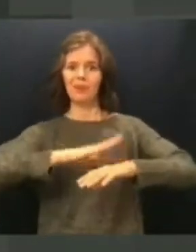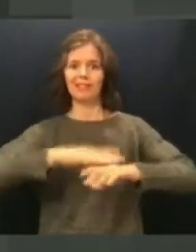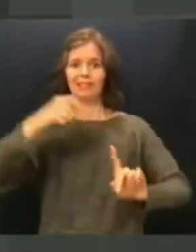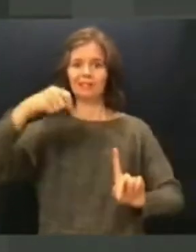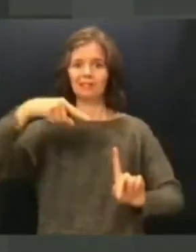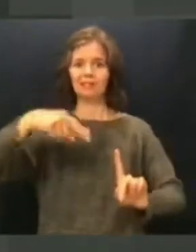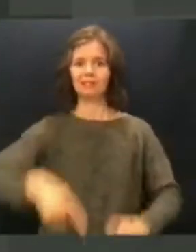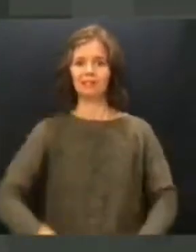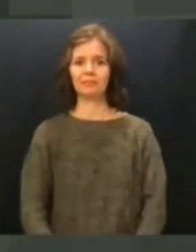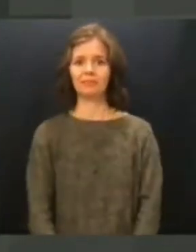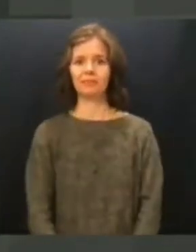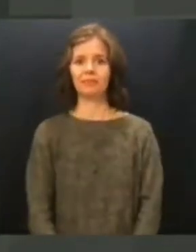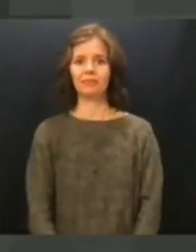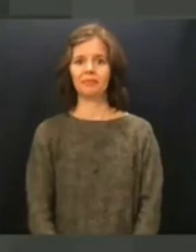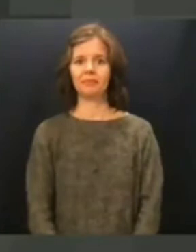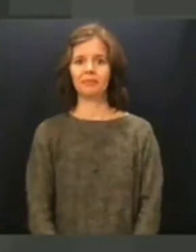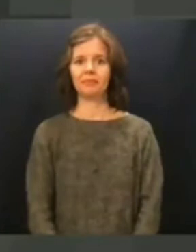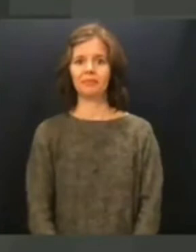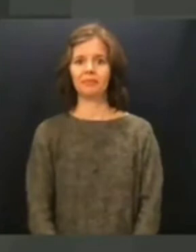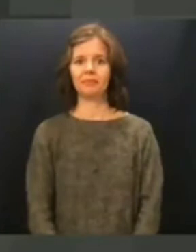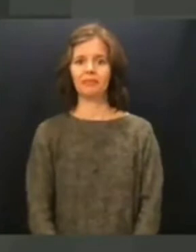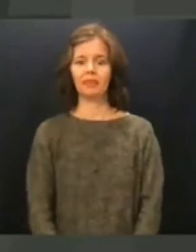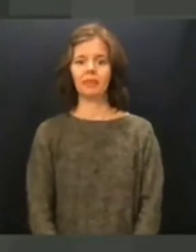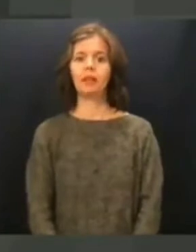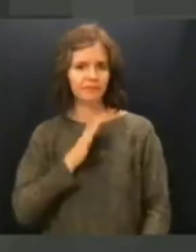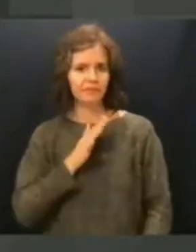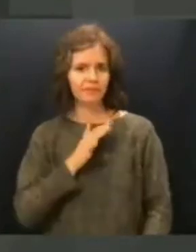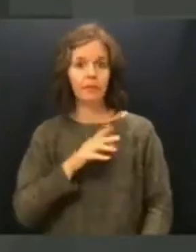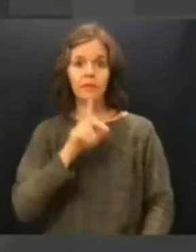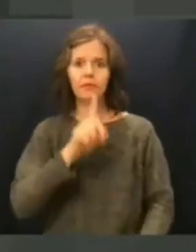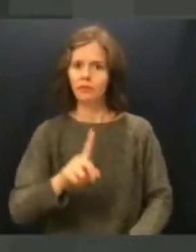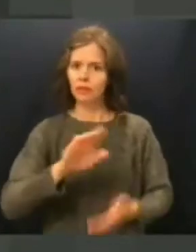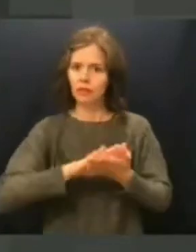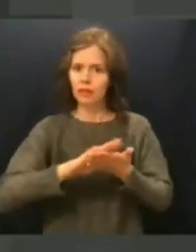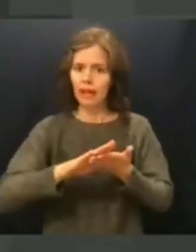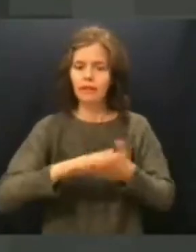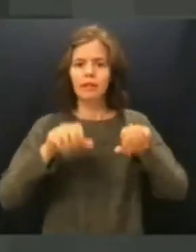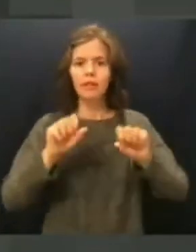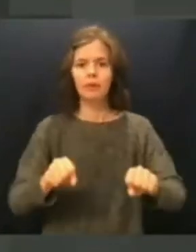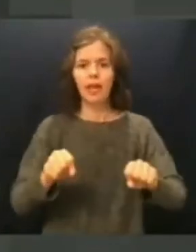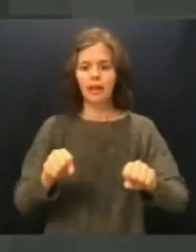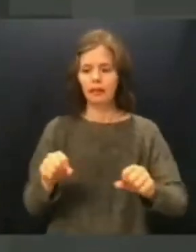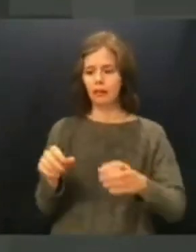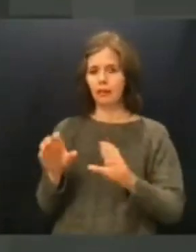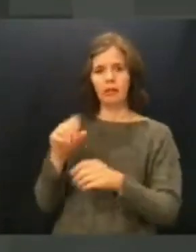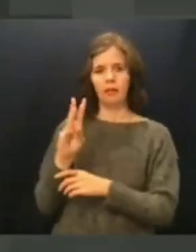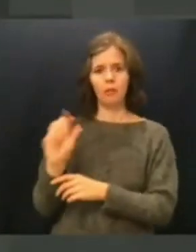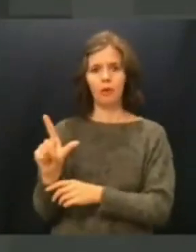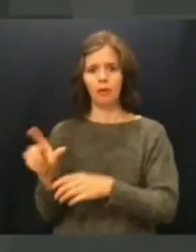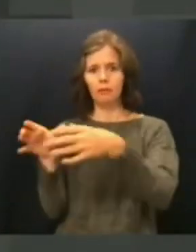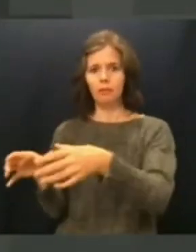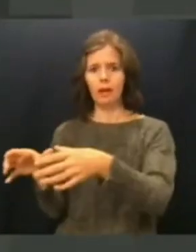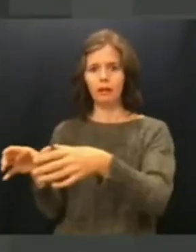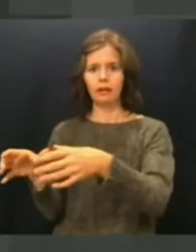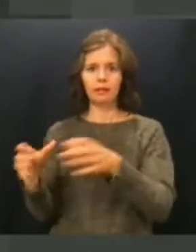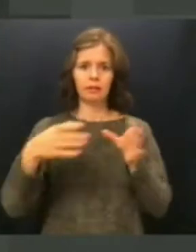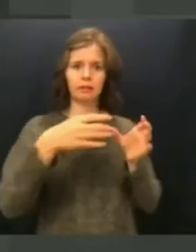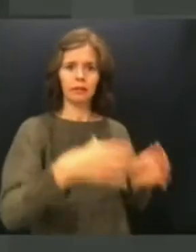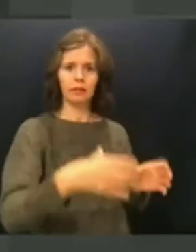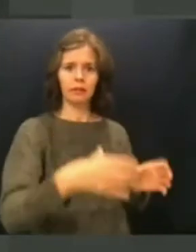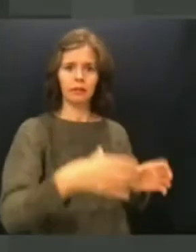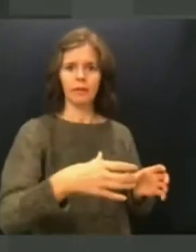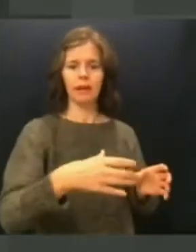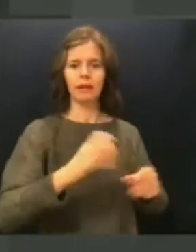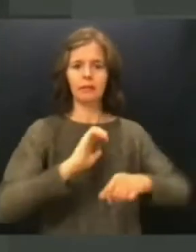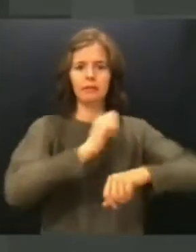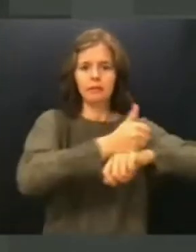This can allow you to even do sort of direction and put wool blocks on each side, and only allow it to detect vibrations in front of